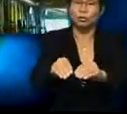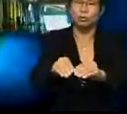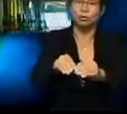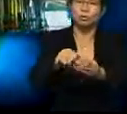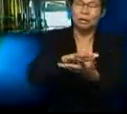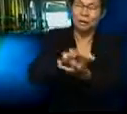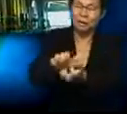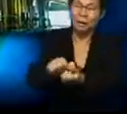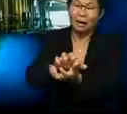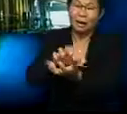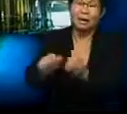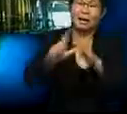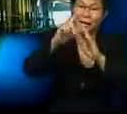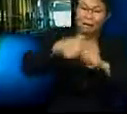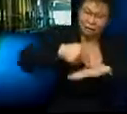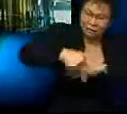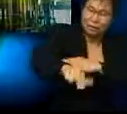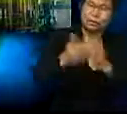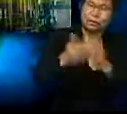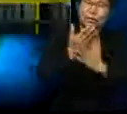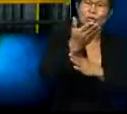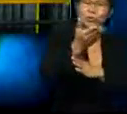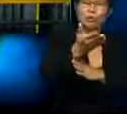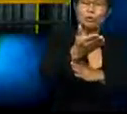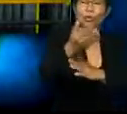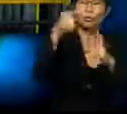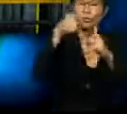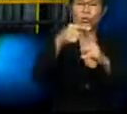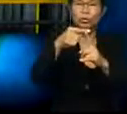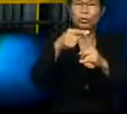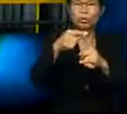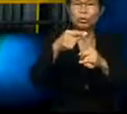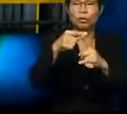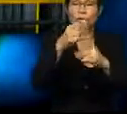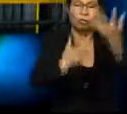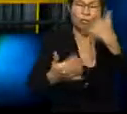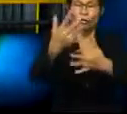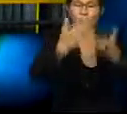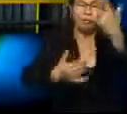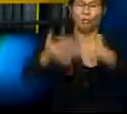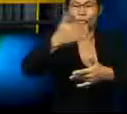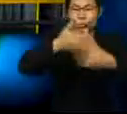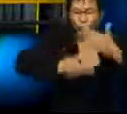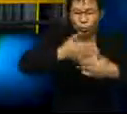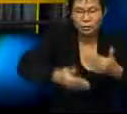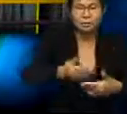grinder. It is then sent through pipes to a furnace for the burning